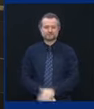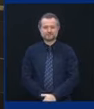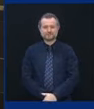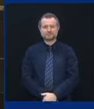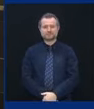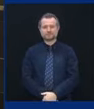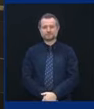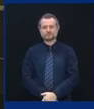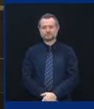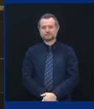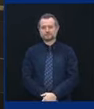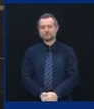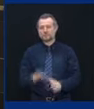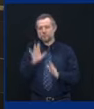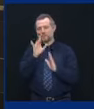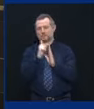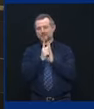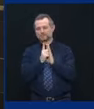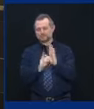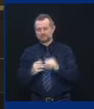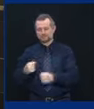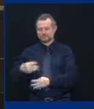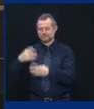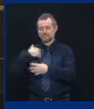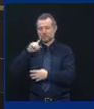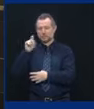brief moment to compile the Q&A roster.